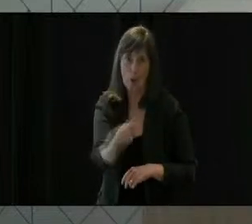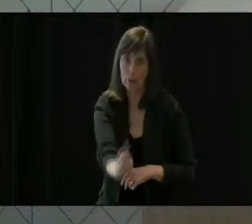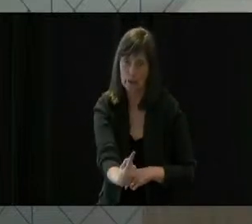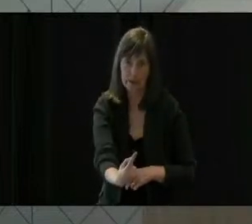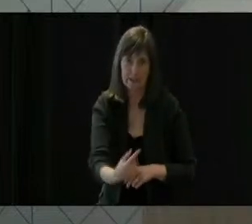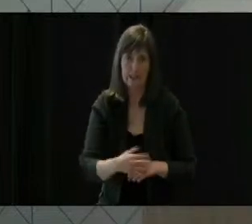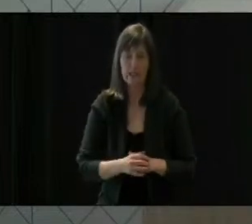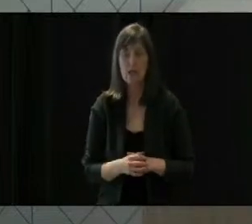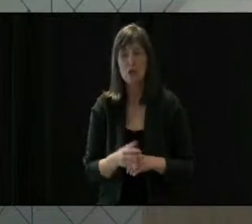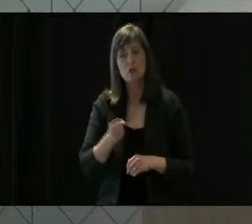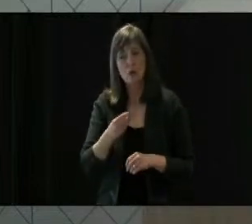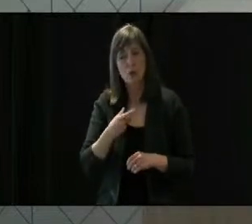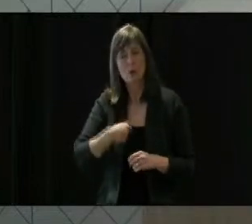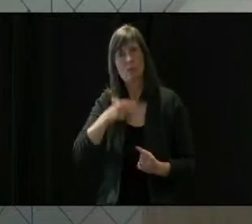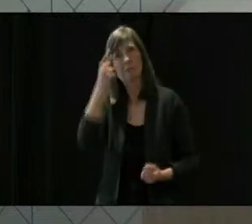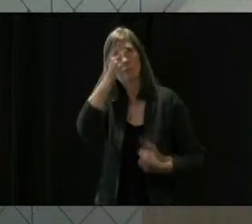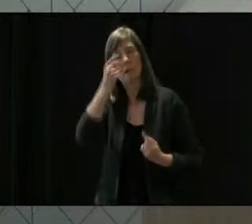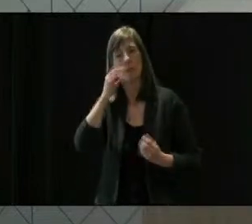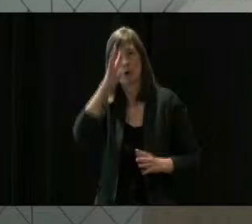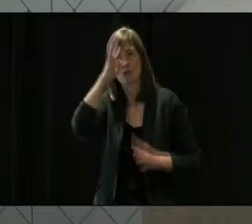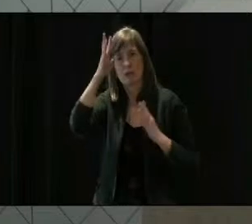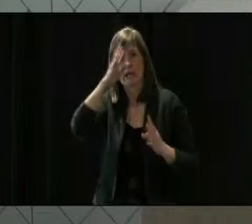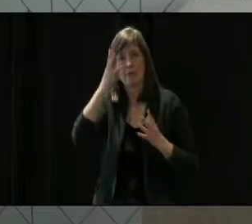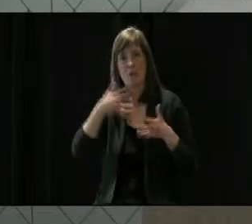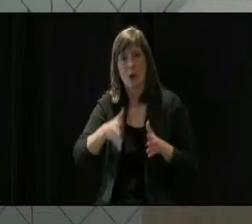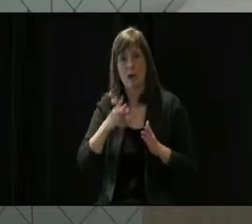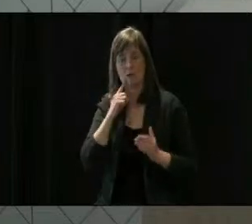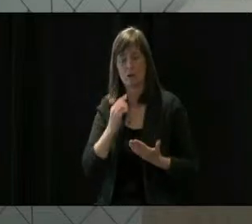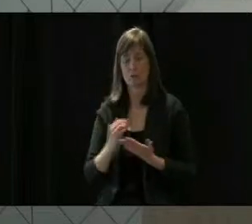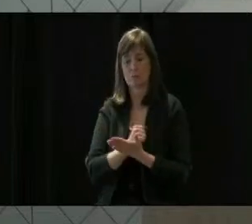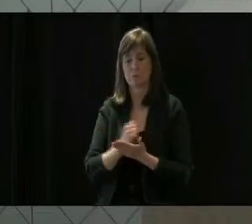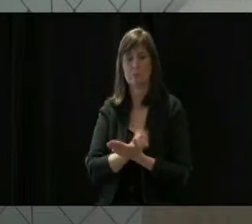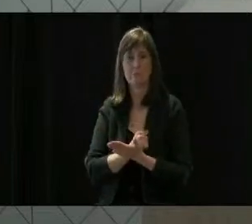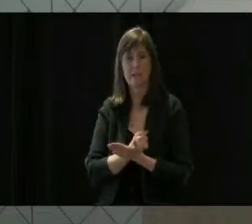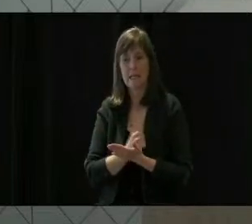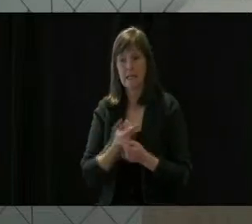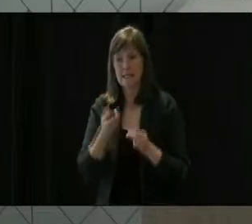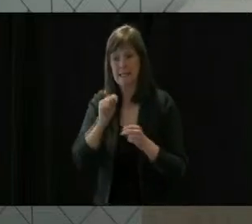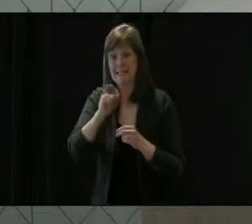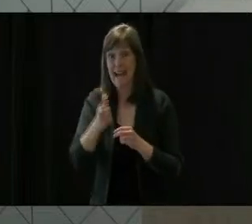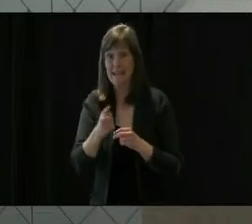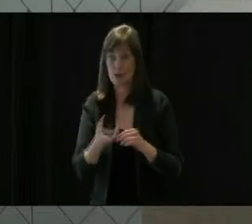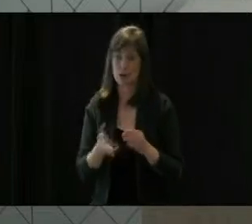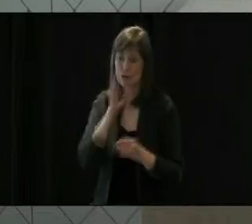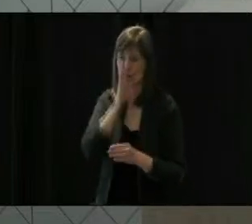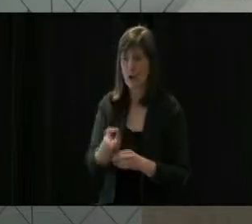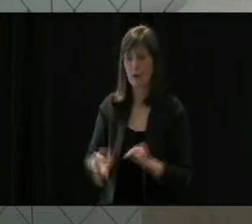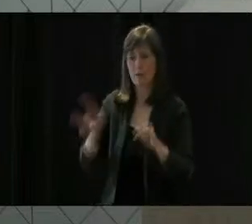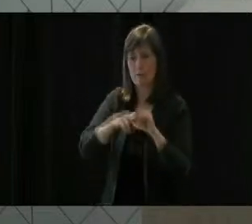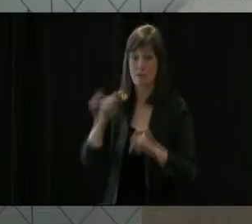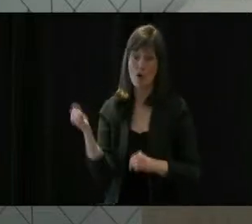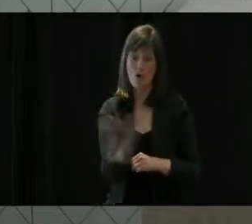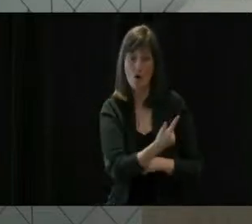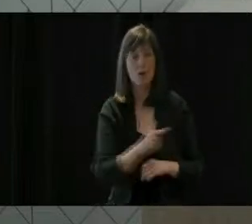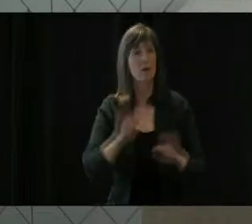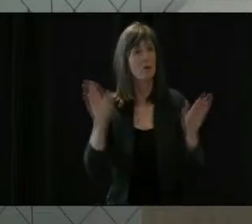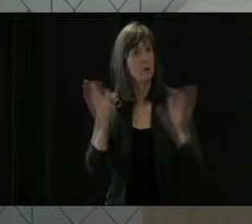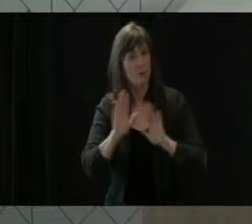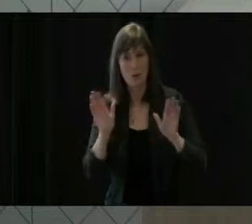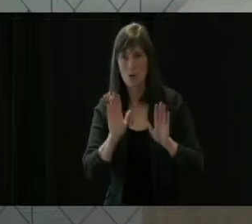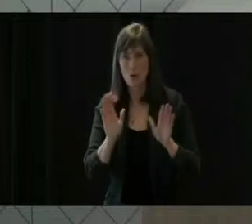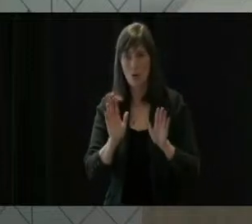more creative approaches to make sure that the taxation system going forward is even